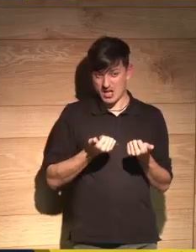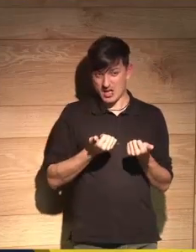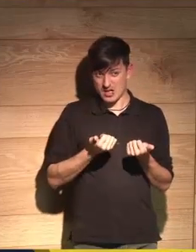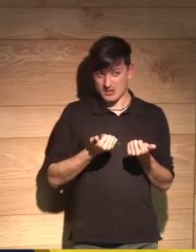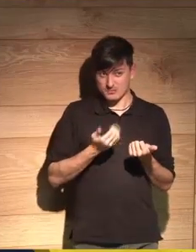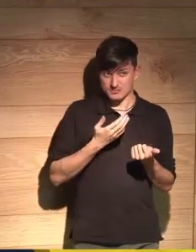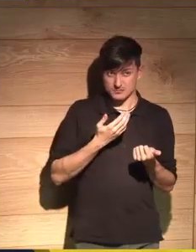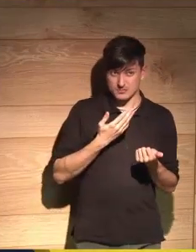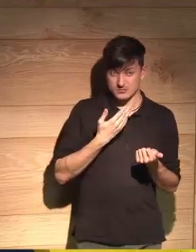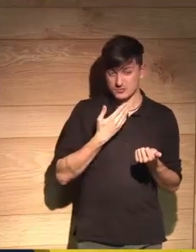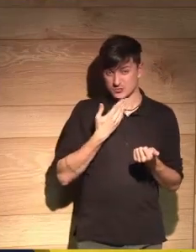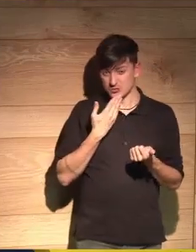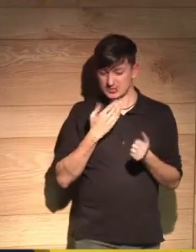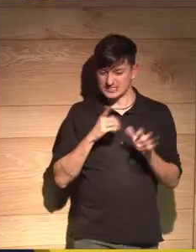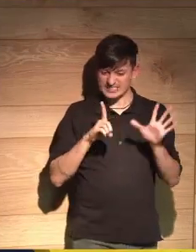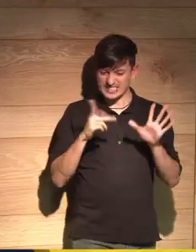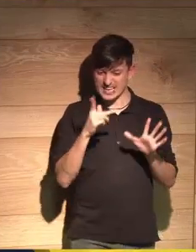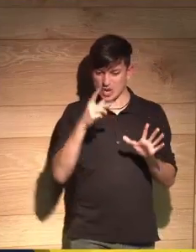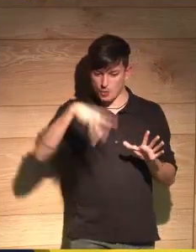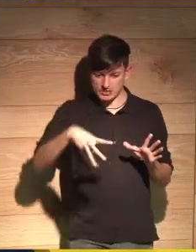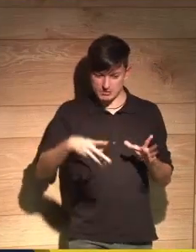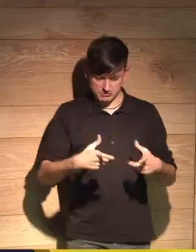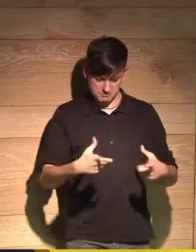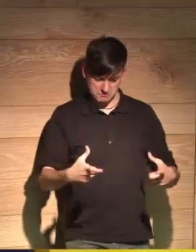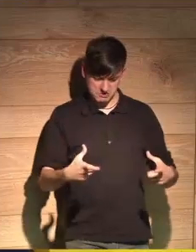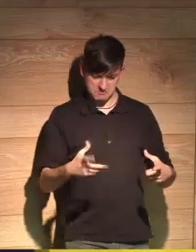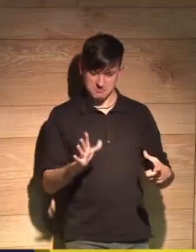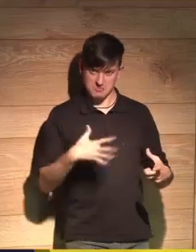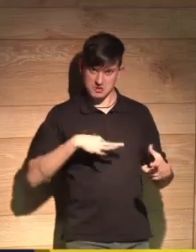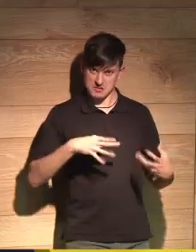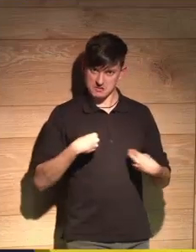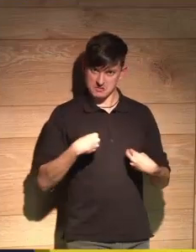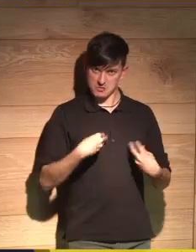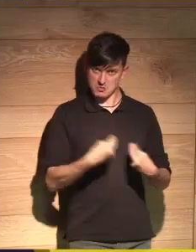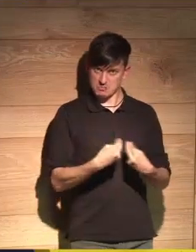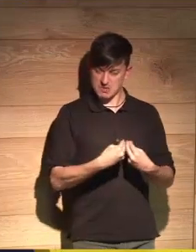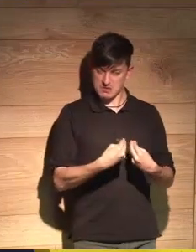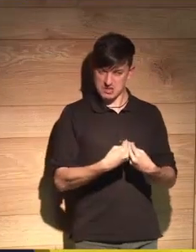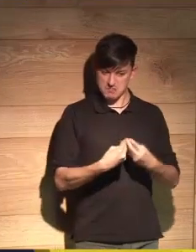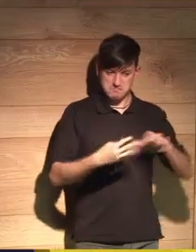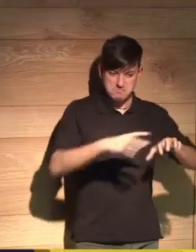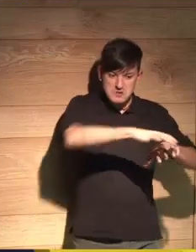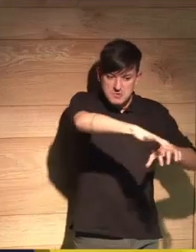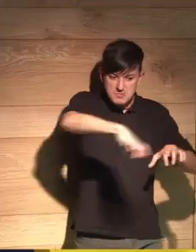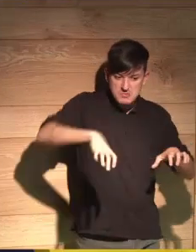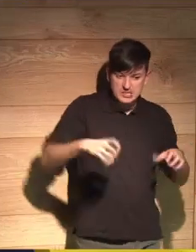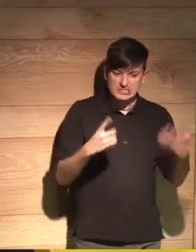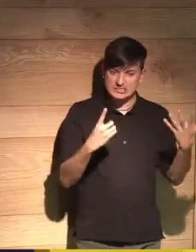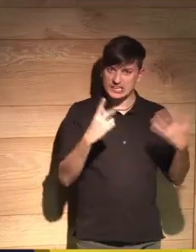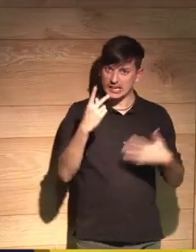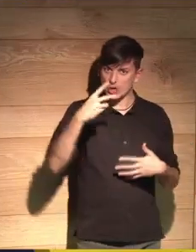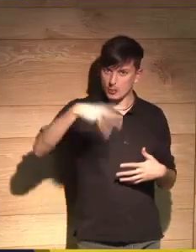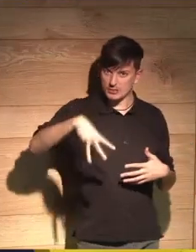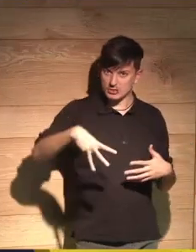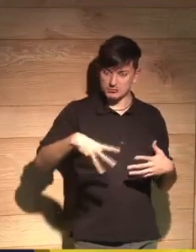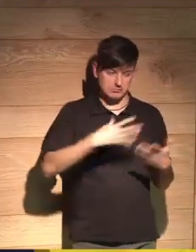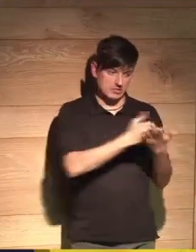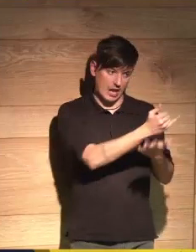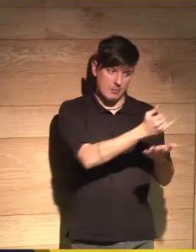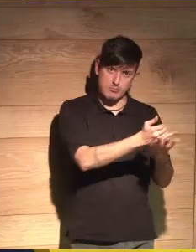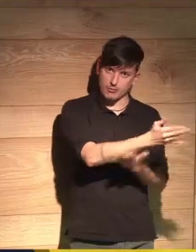Neolithical era, they started in some way that people could live together with some friends, and